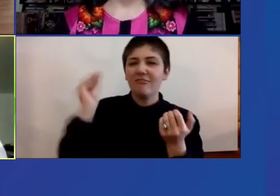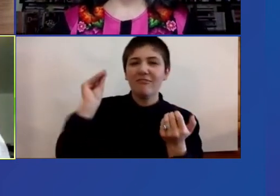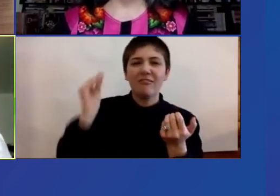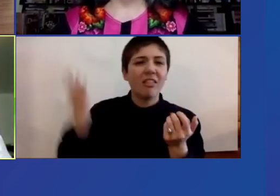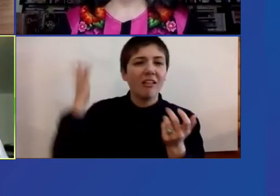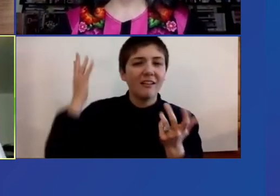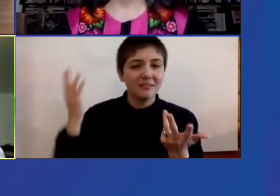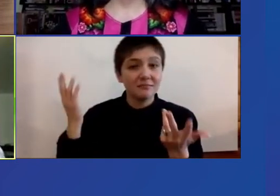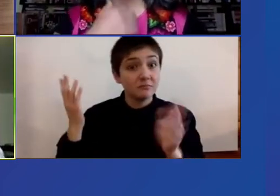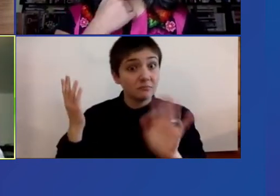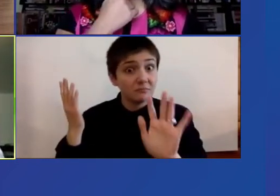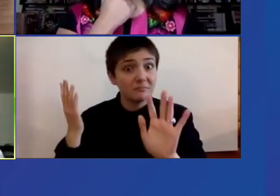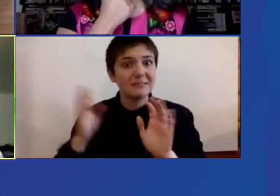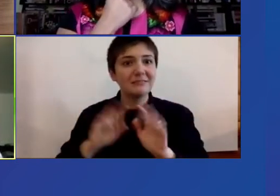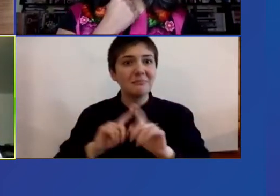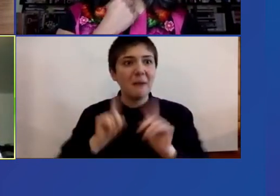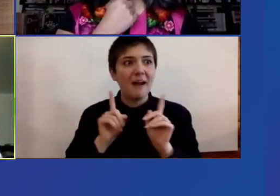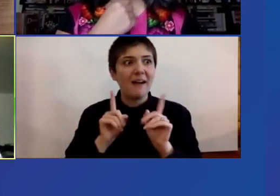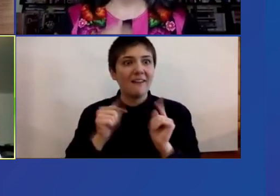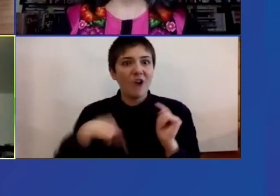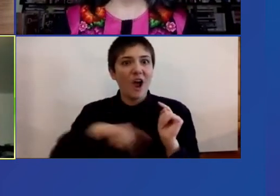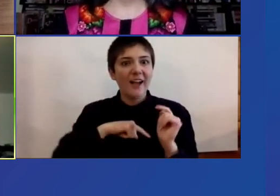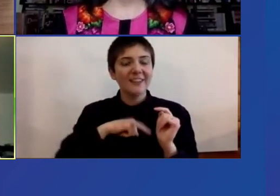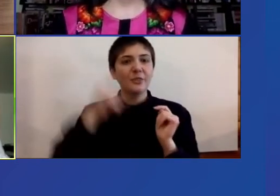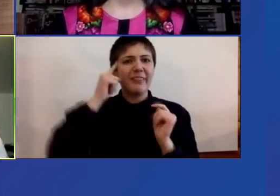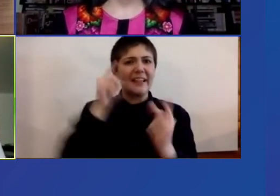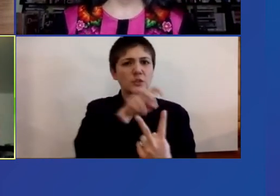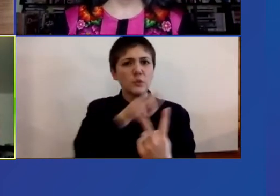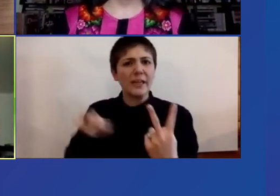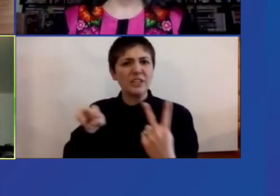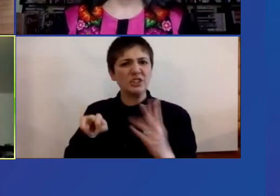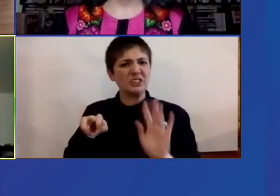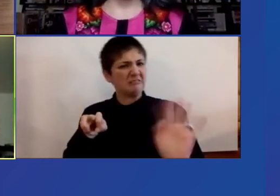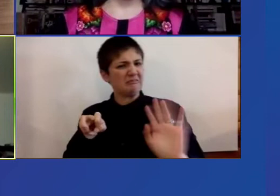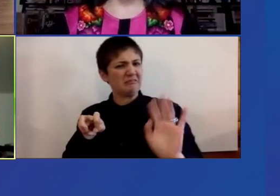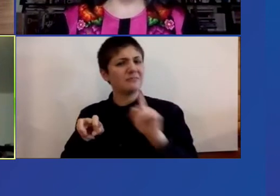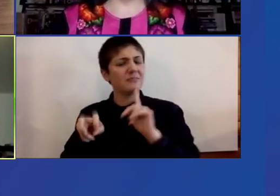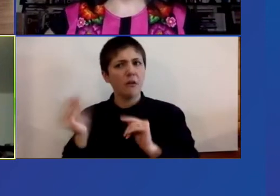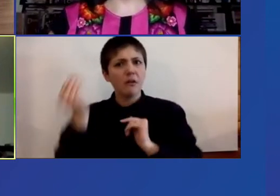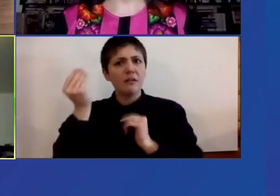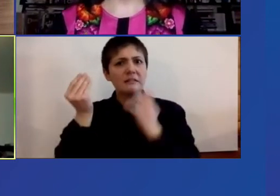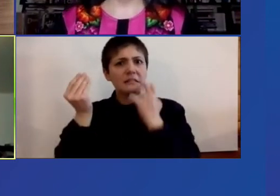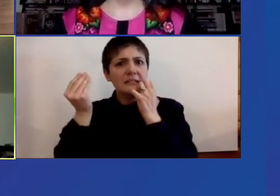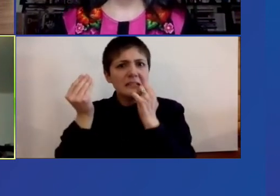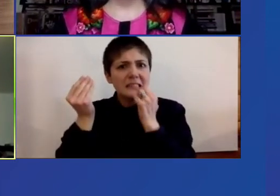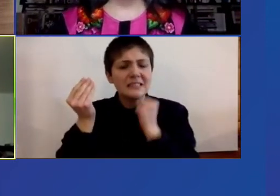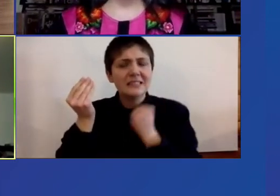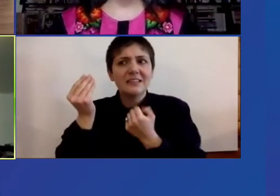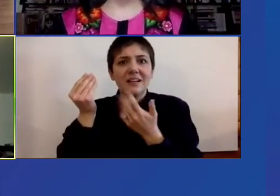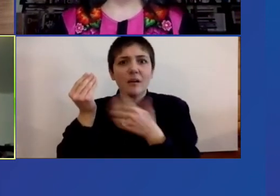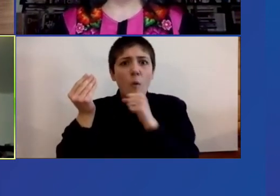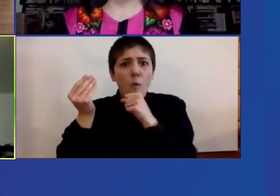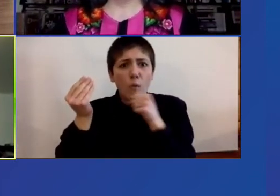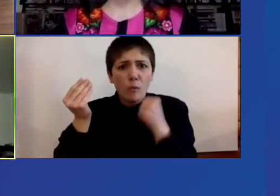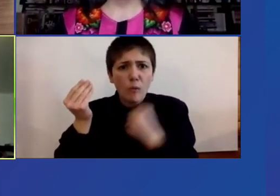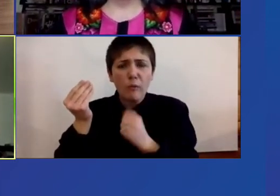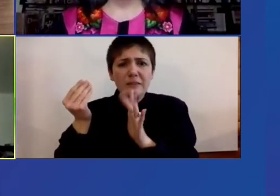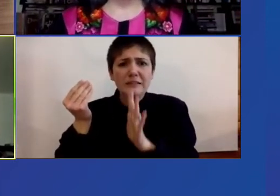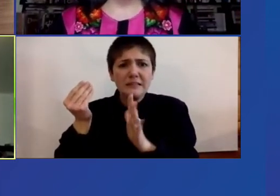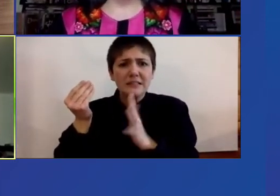to switch back to think, no, it's those old things, those things that have been